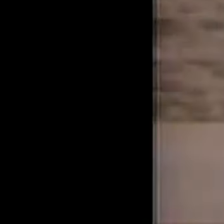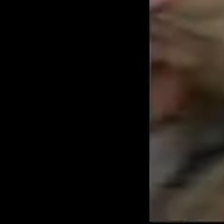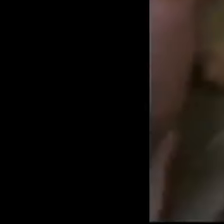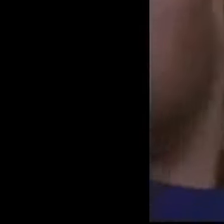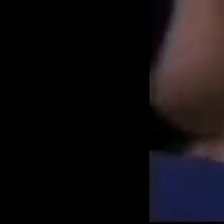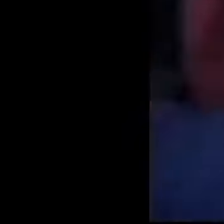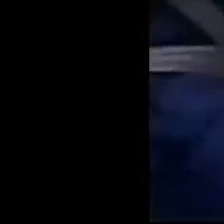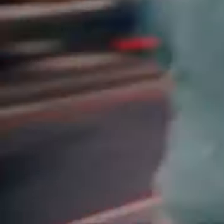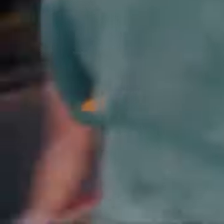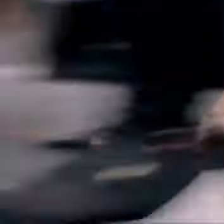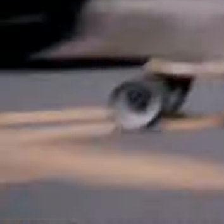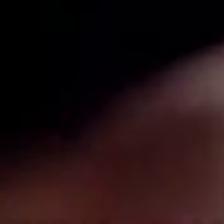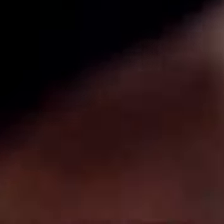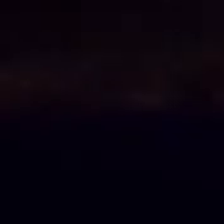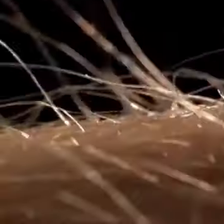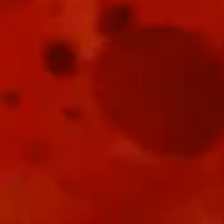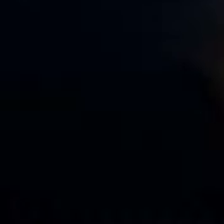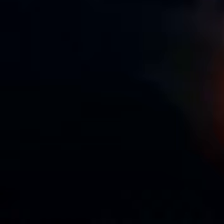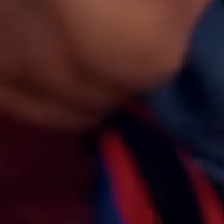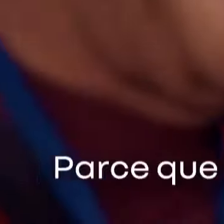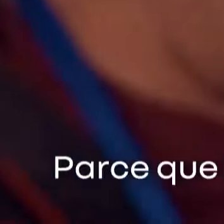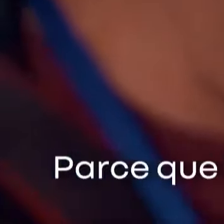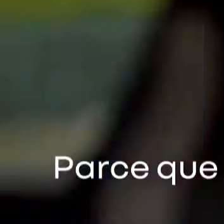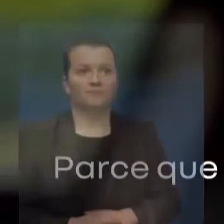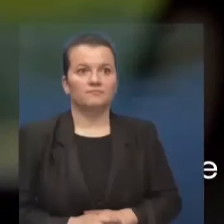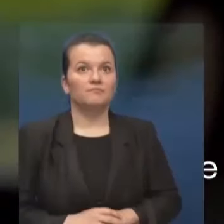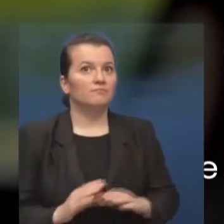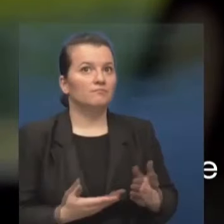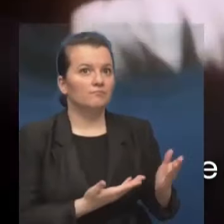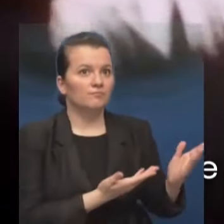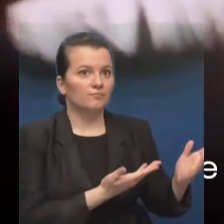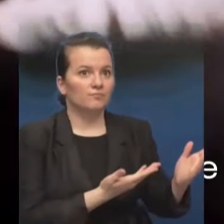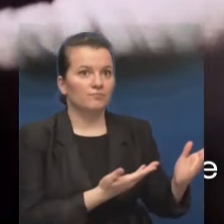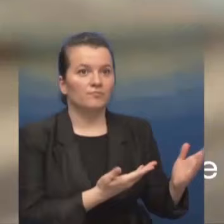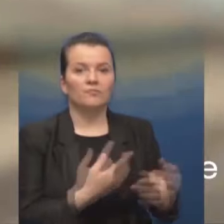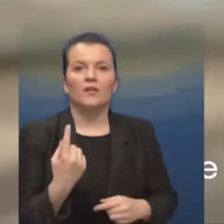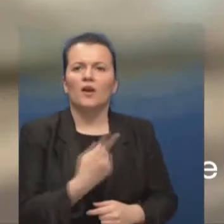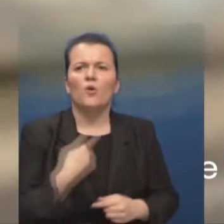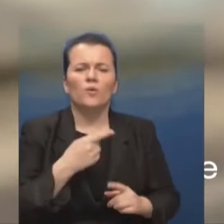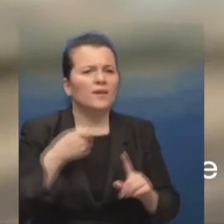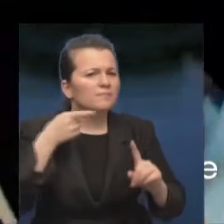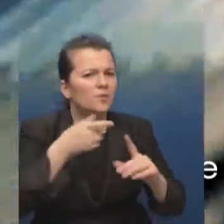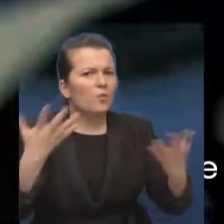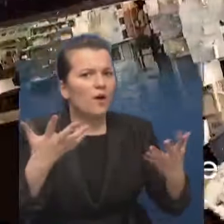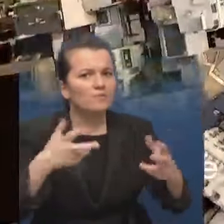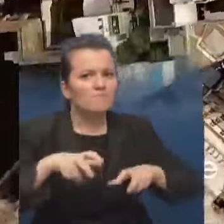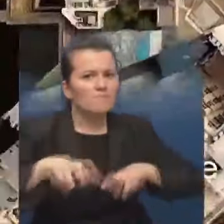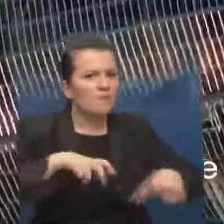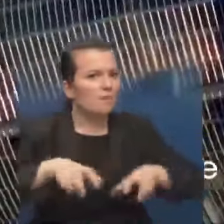culture and made to accompany life. We do this because mobility is a source of